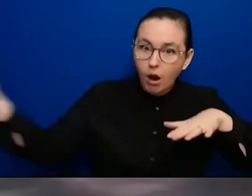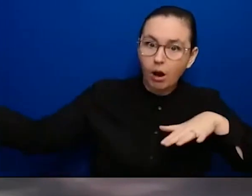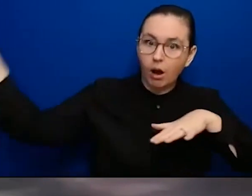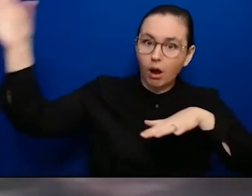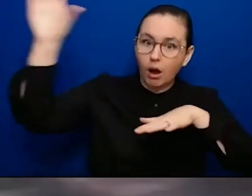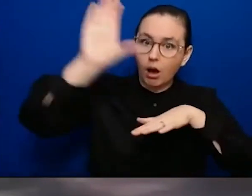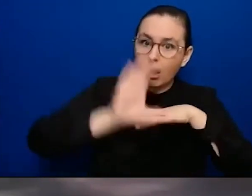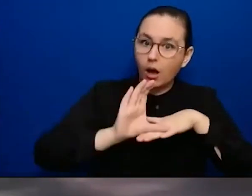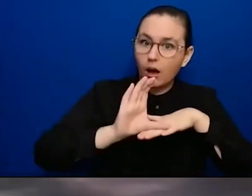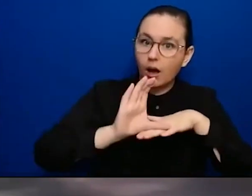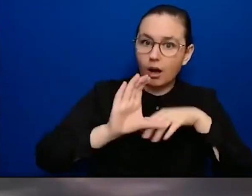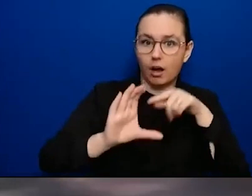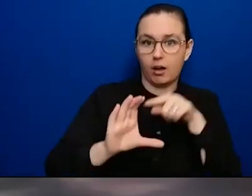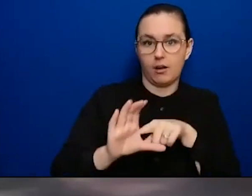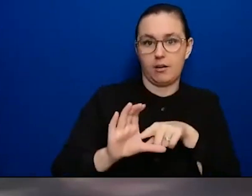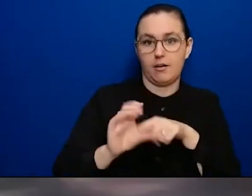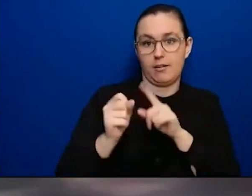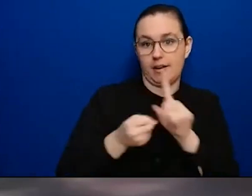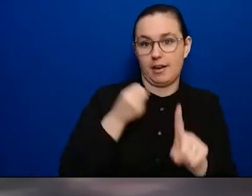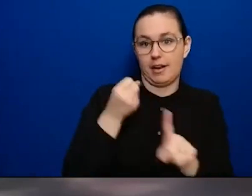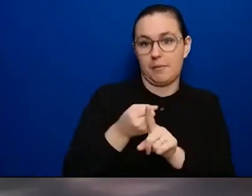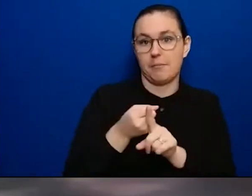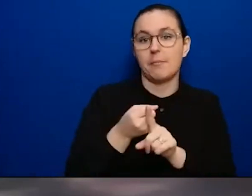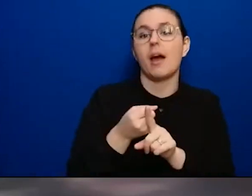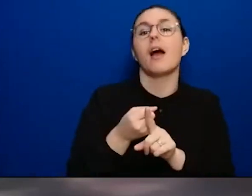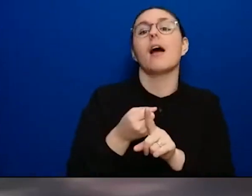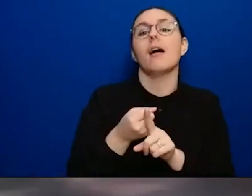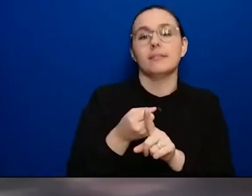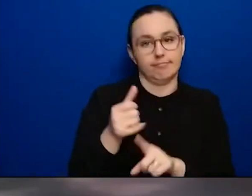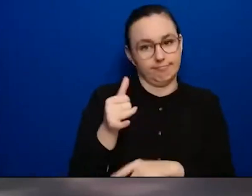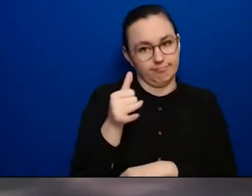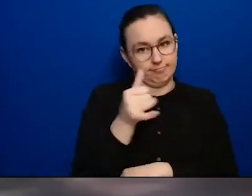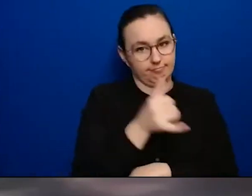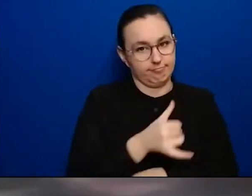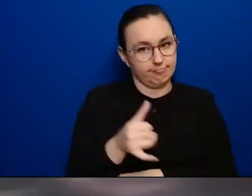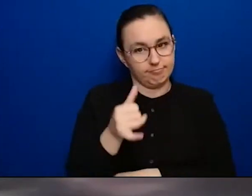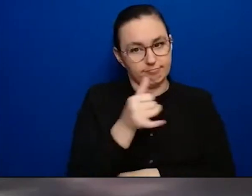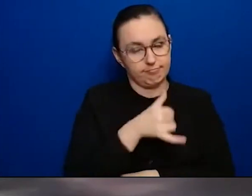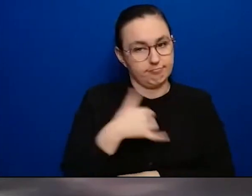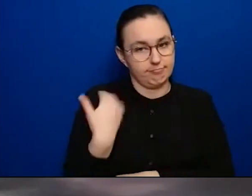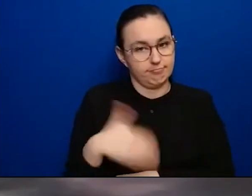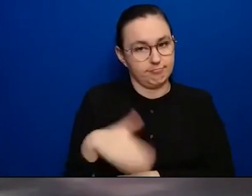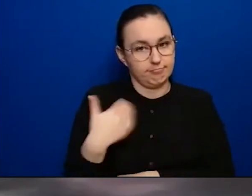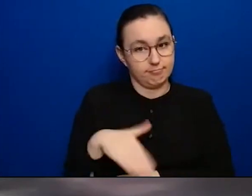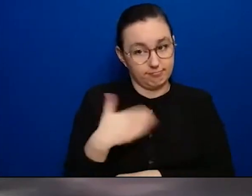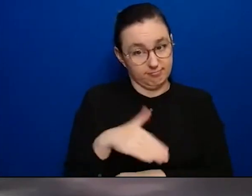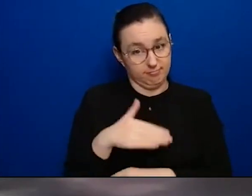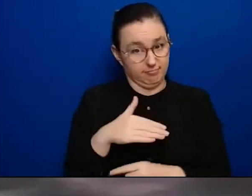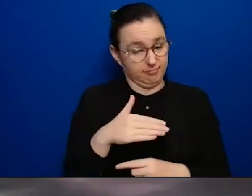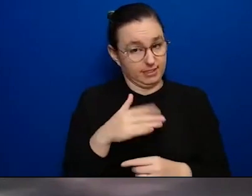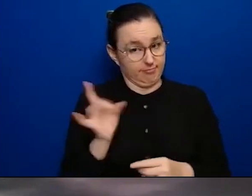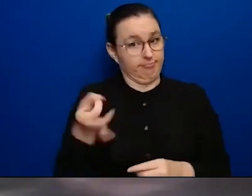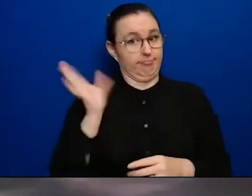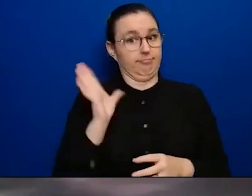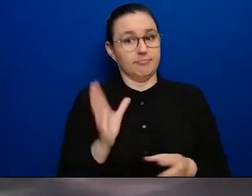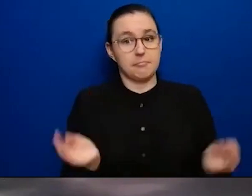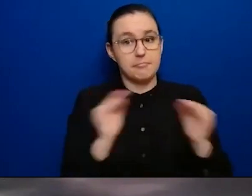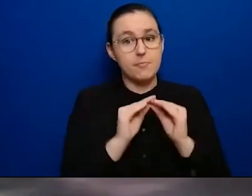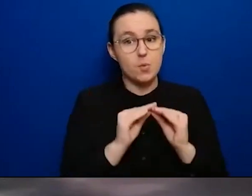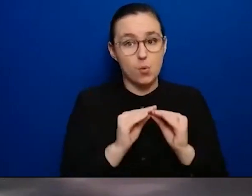are very, very close to on hand and add to the rainfall totals. Beyond that, of